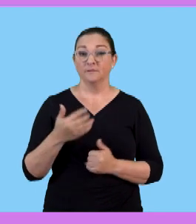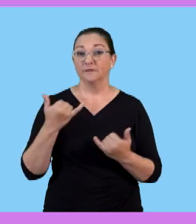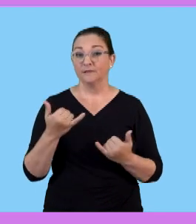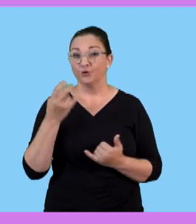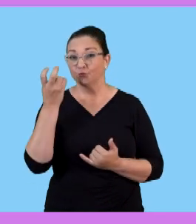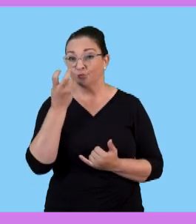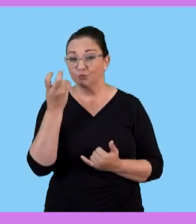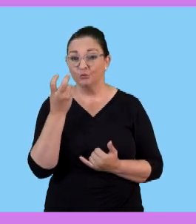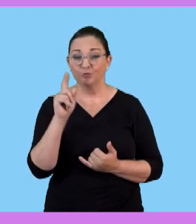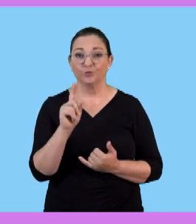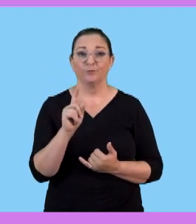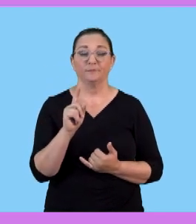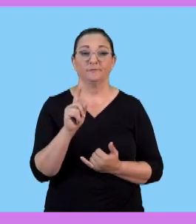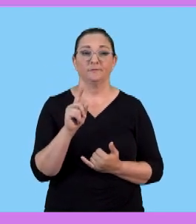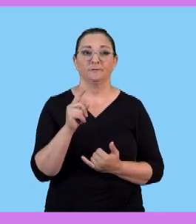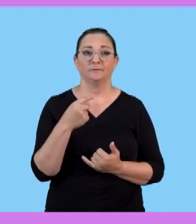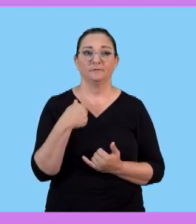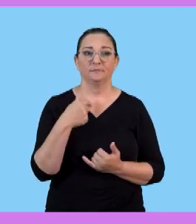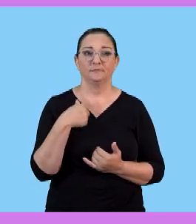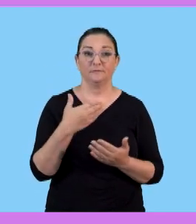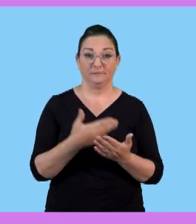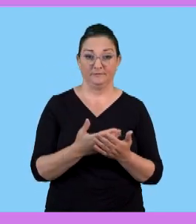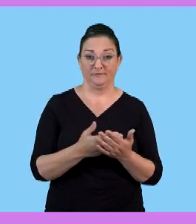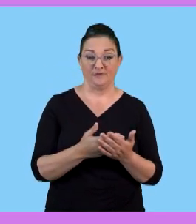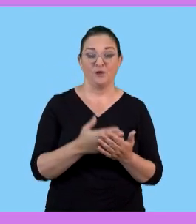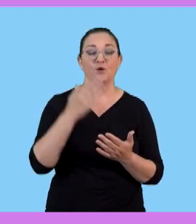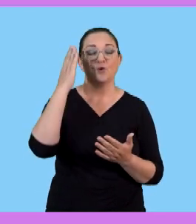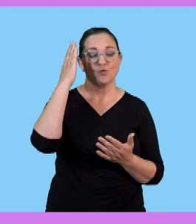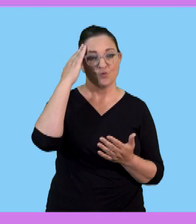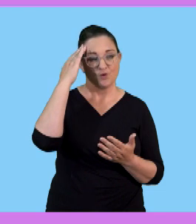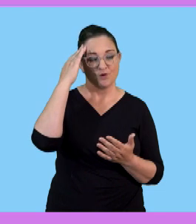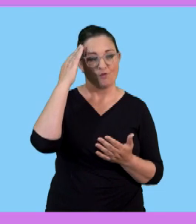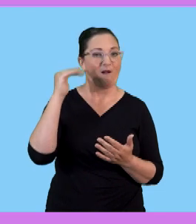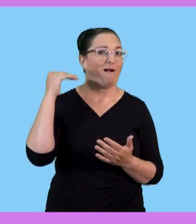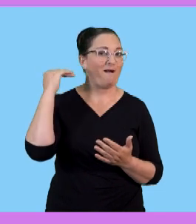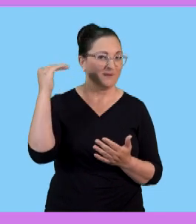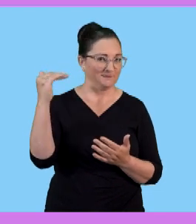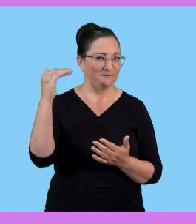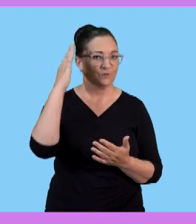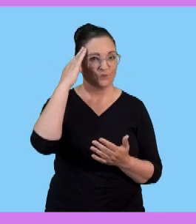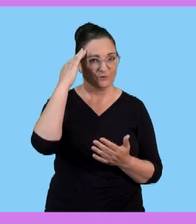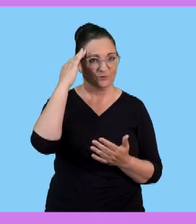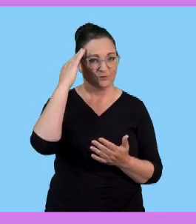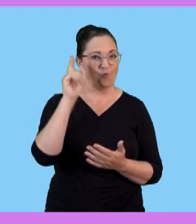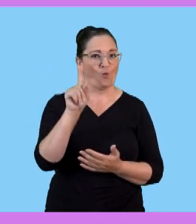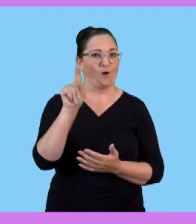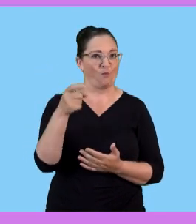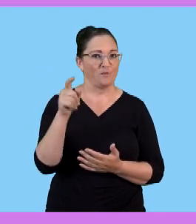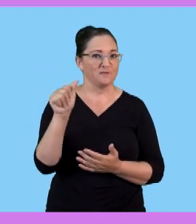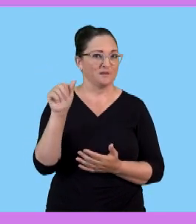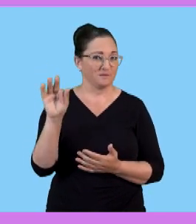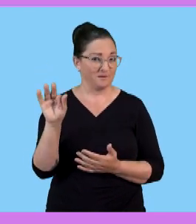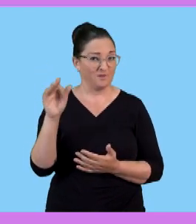Right? Okay, so now looking at this, I can indicate, we know the height. That